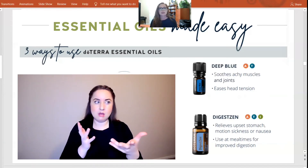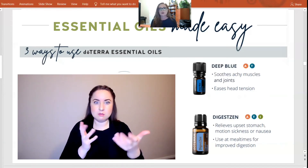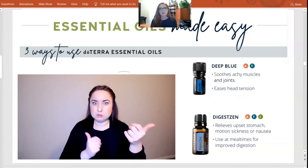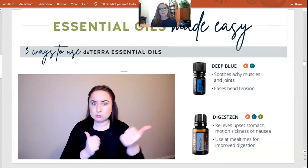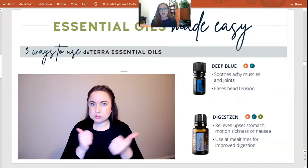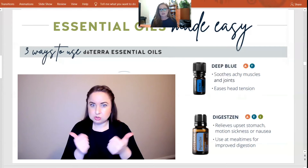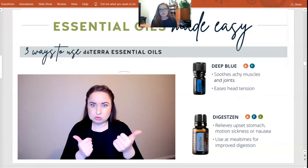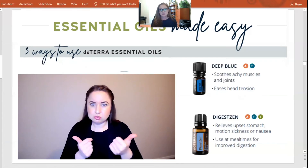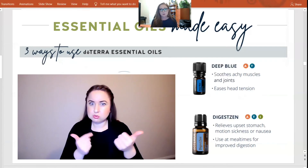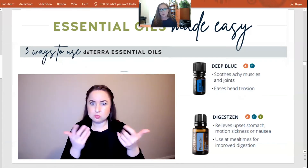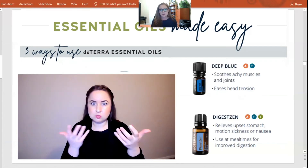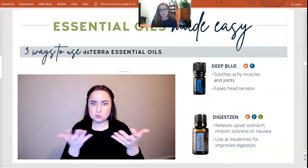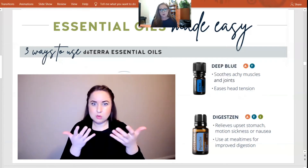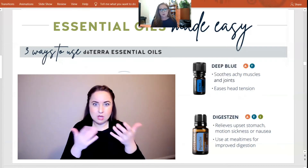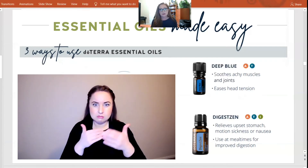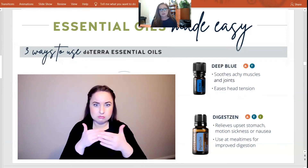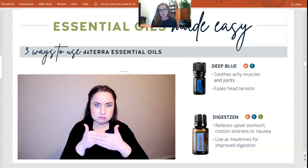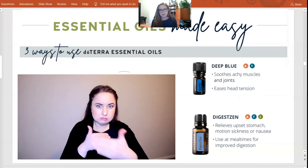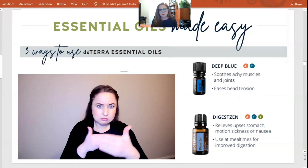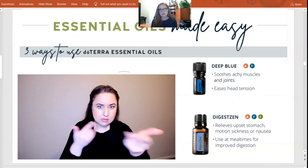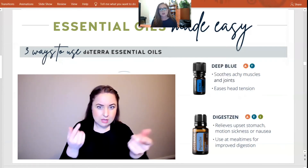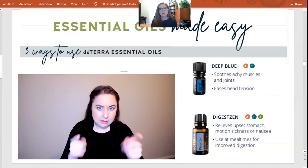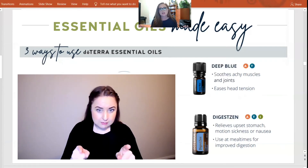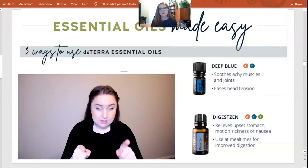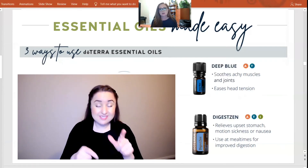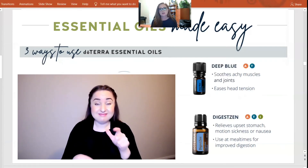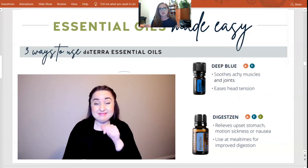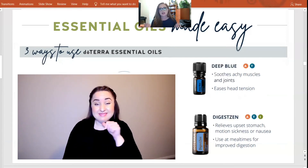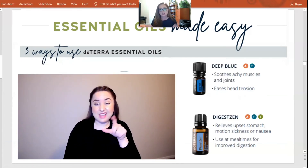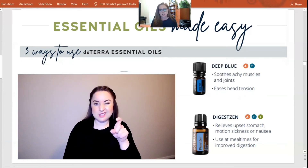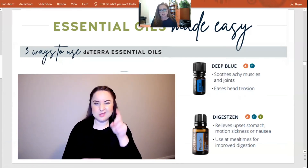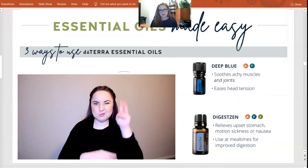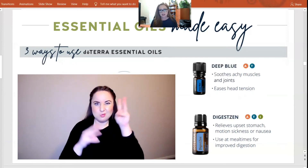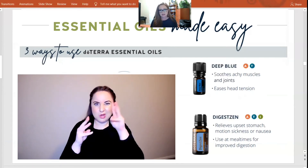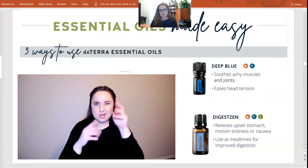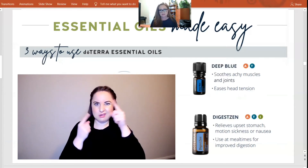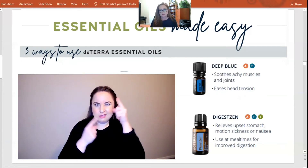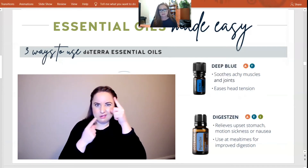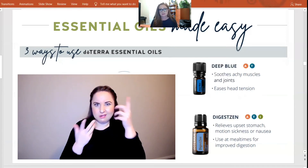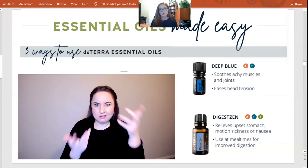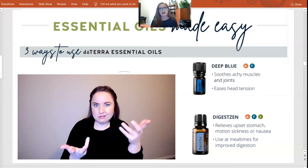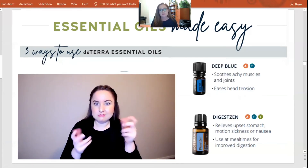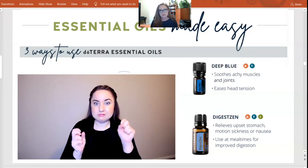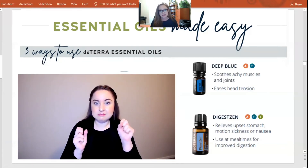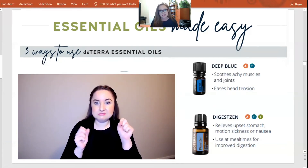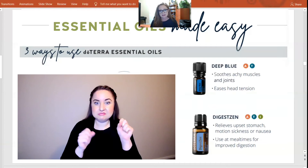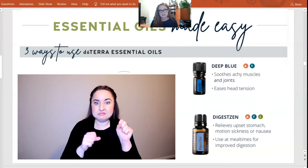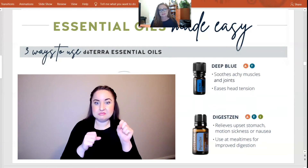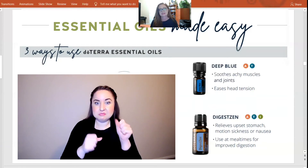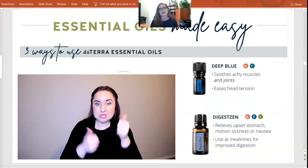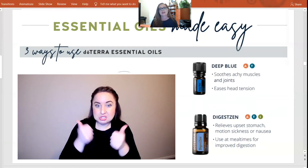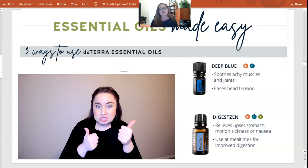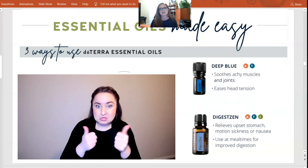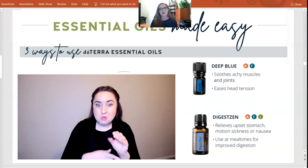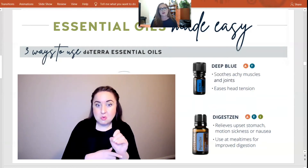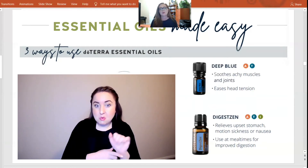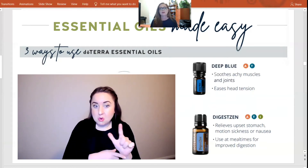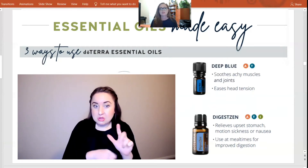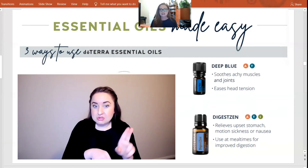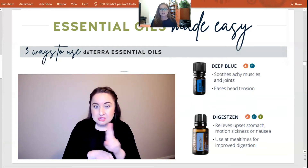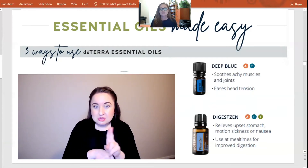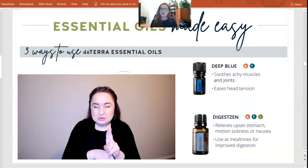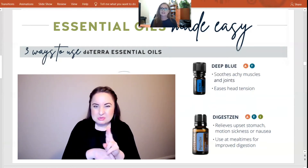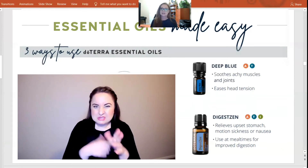You don't have to wonder what oil to use. You're going to use digesting for everything. So